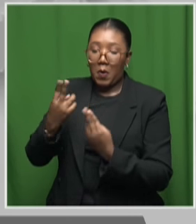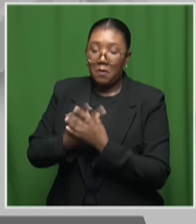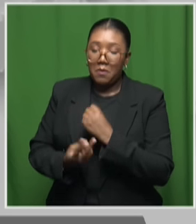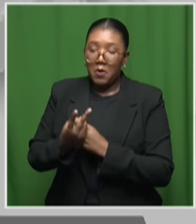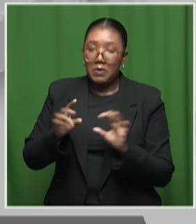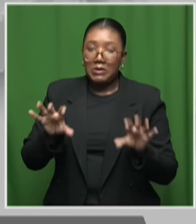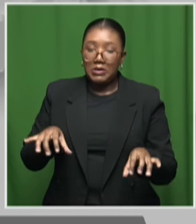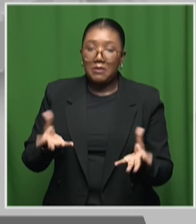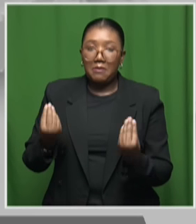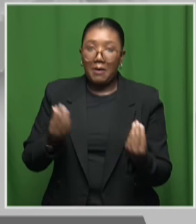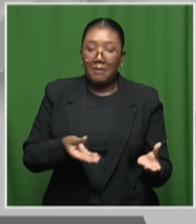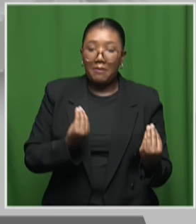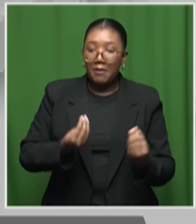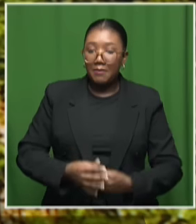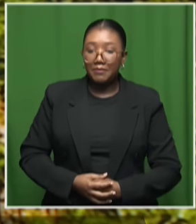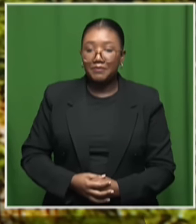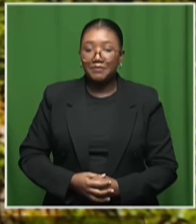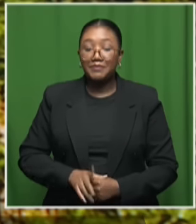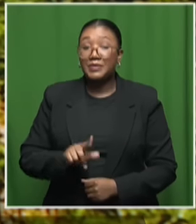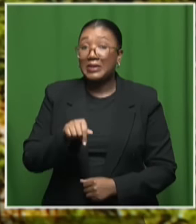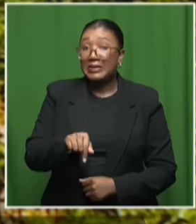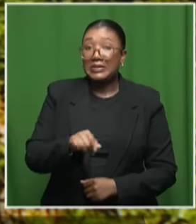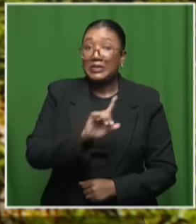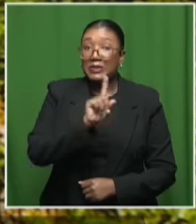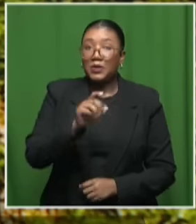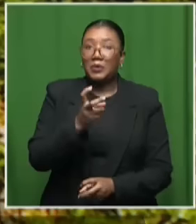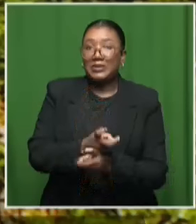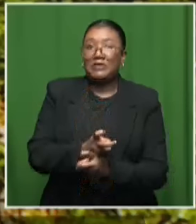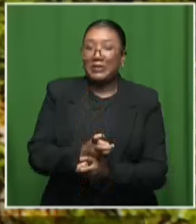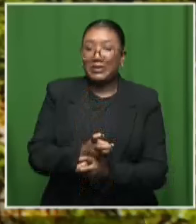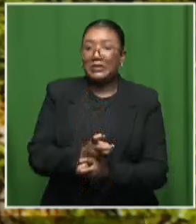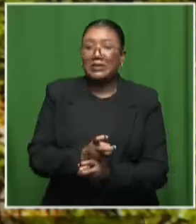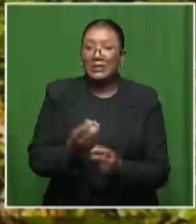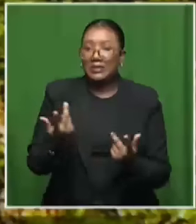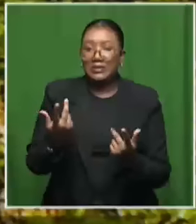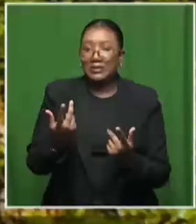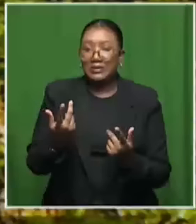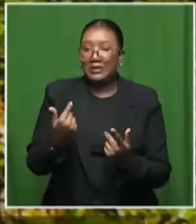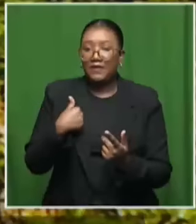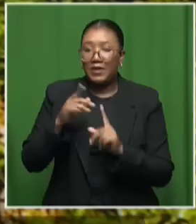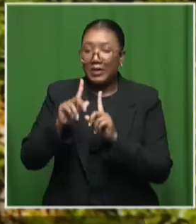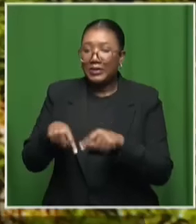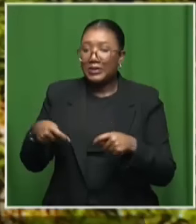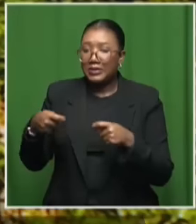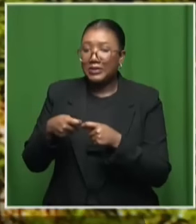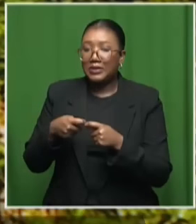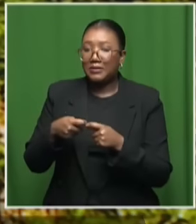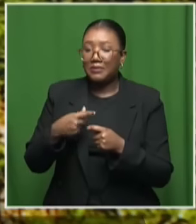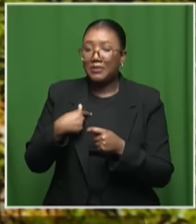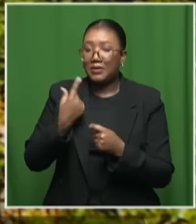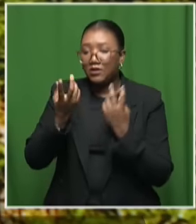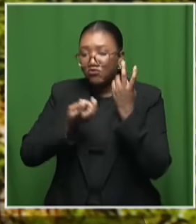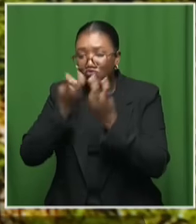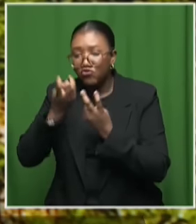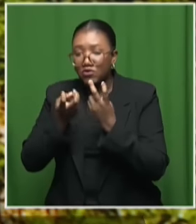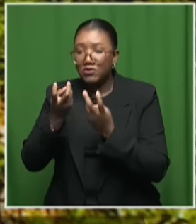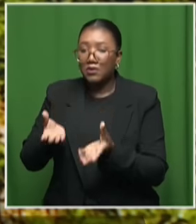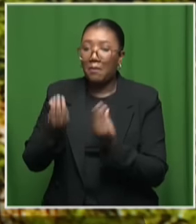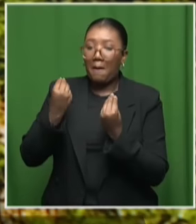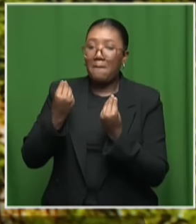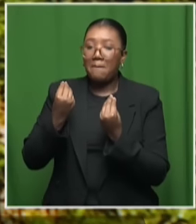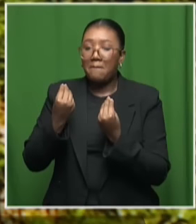today. I mean, Samantha, it's a difficult question to ask, but at what point does a rescue operation turn into a search and recovery